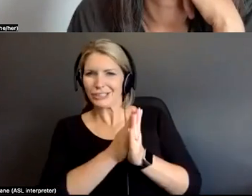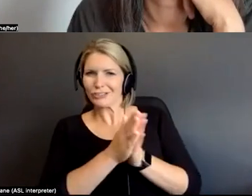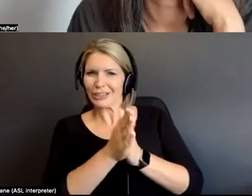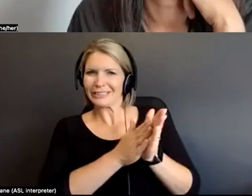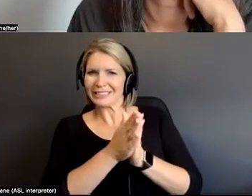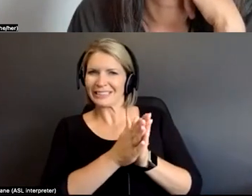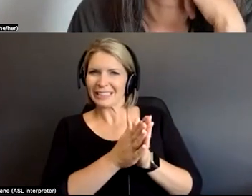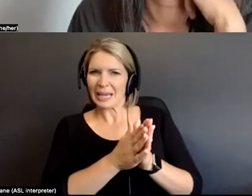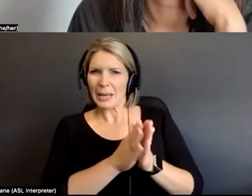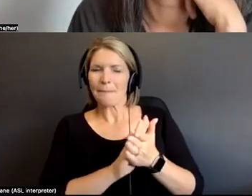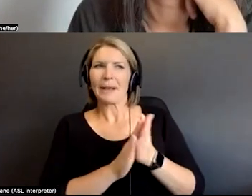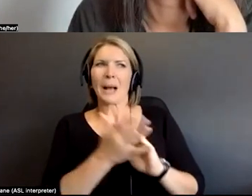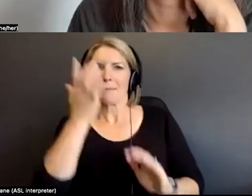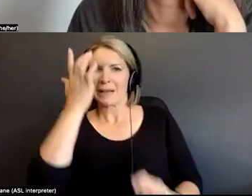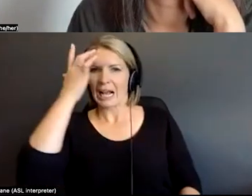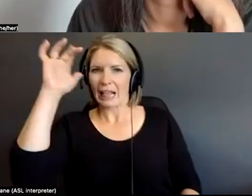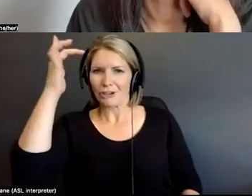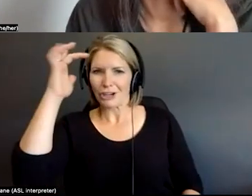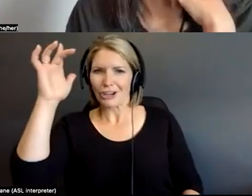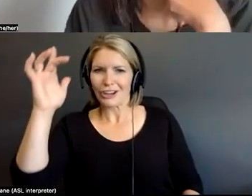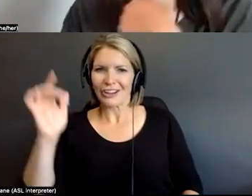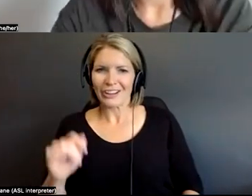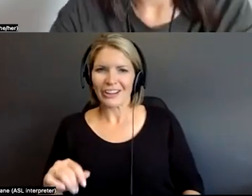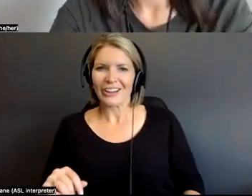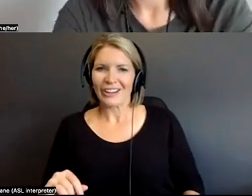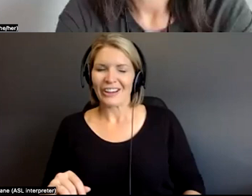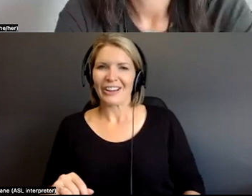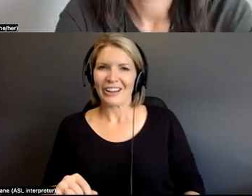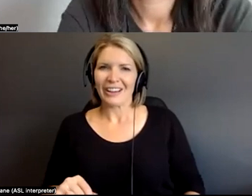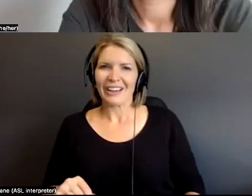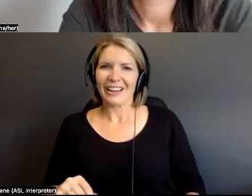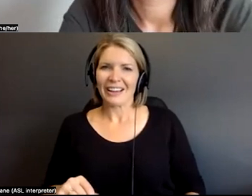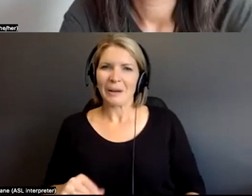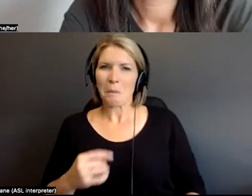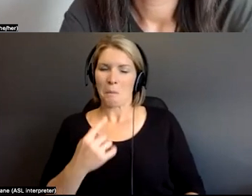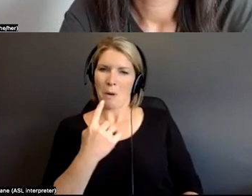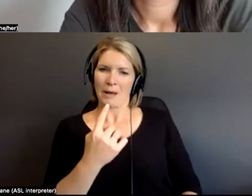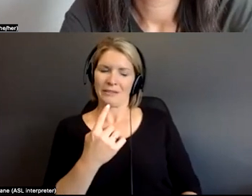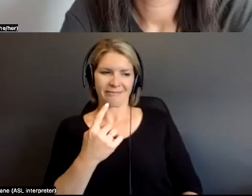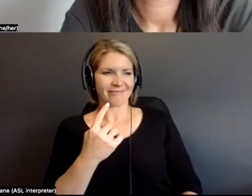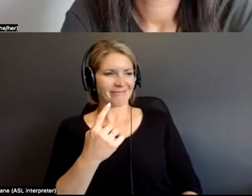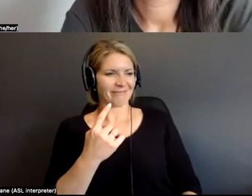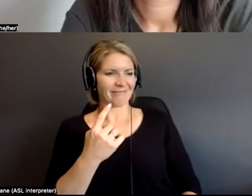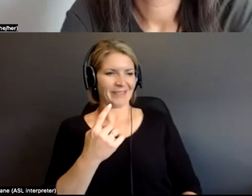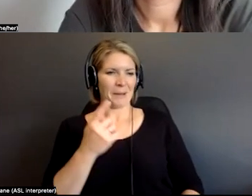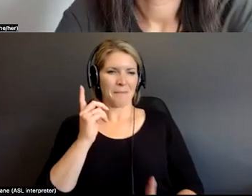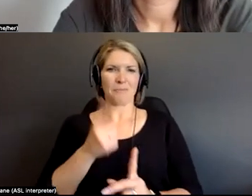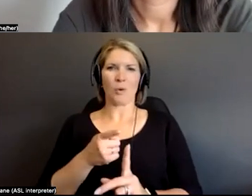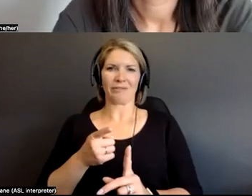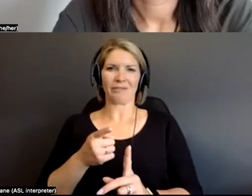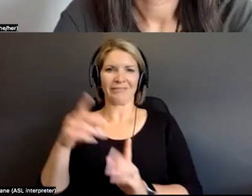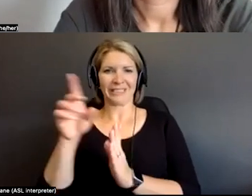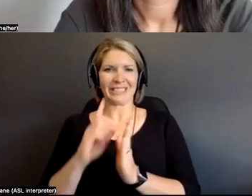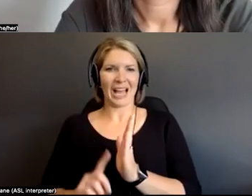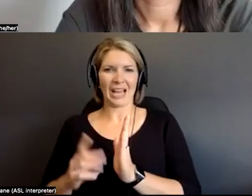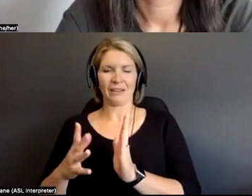clever. Because one part of book design is also making sure that you're not undermining the intelligence of the reader. Right. And I